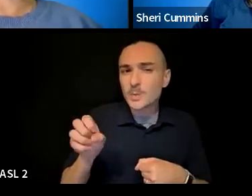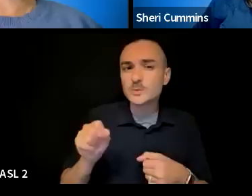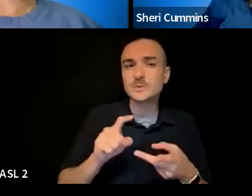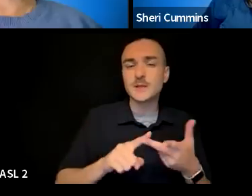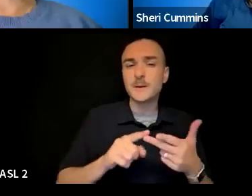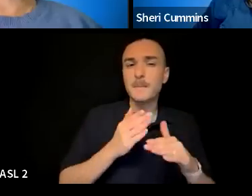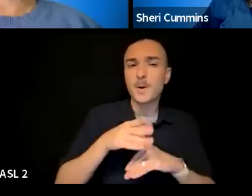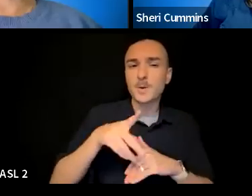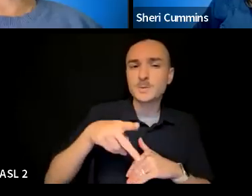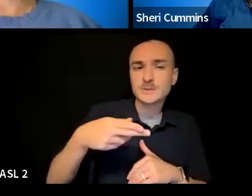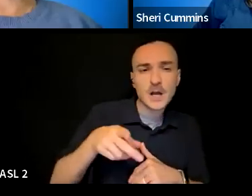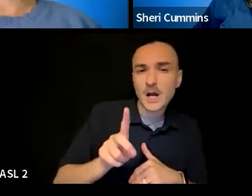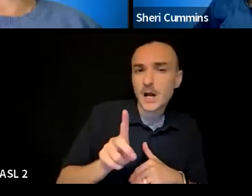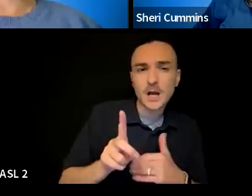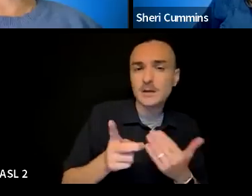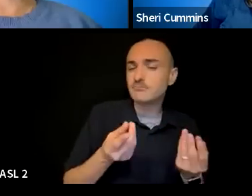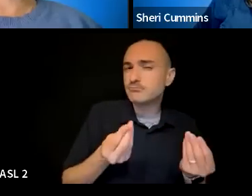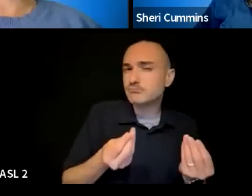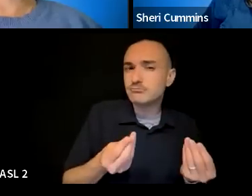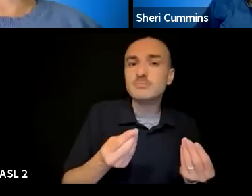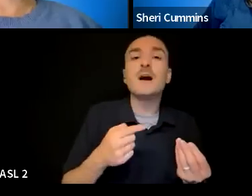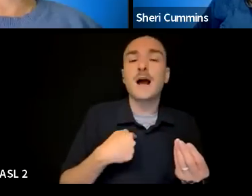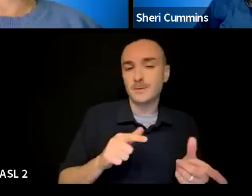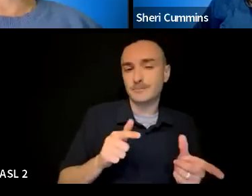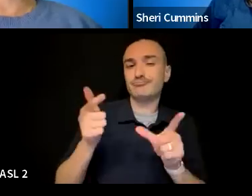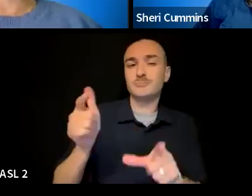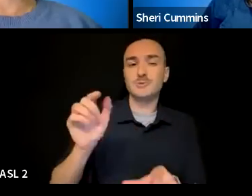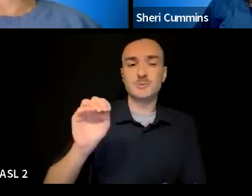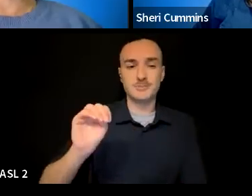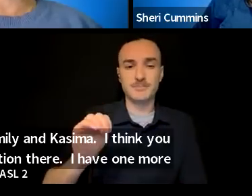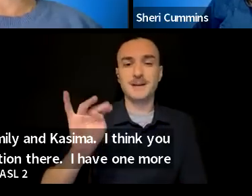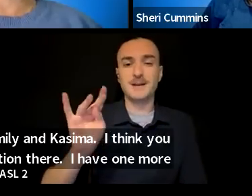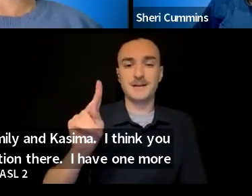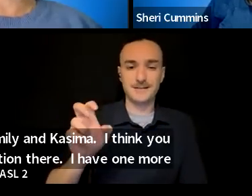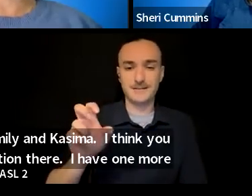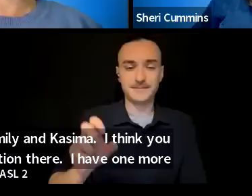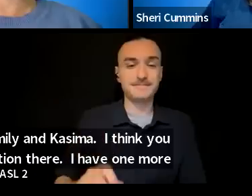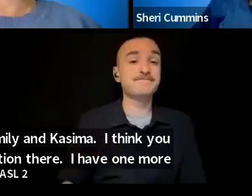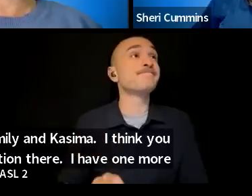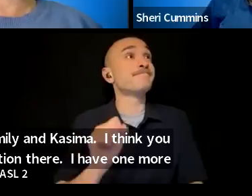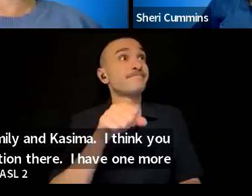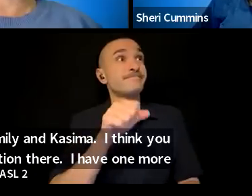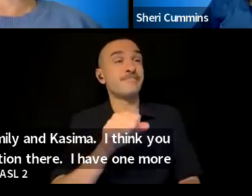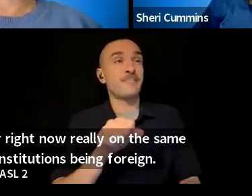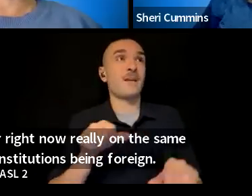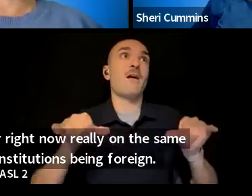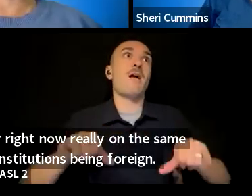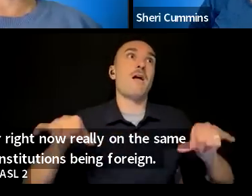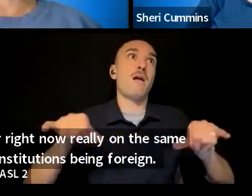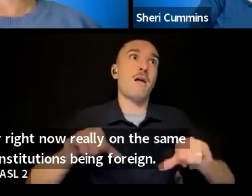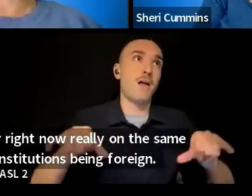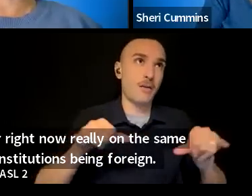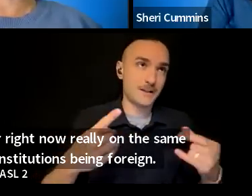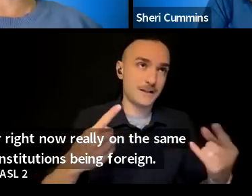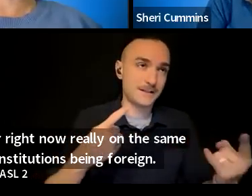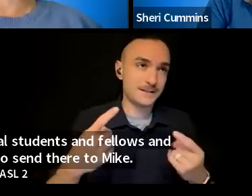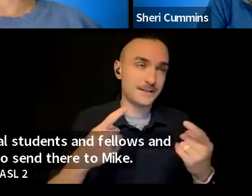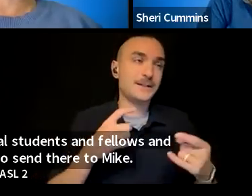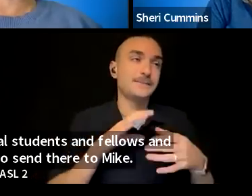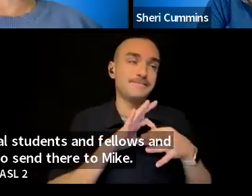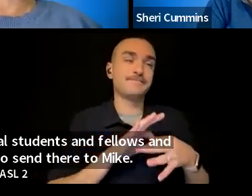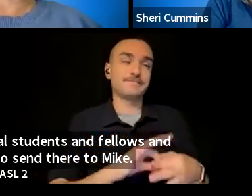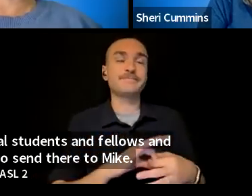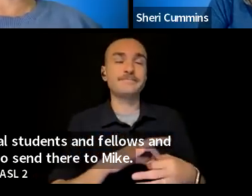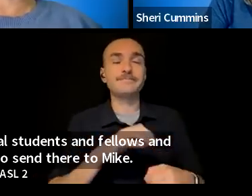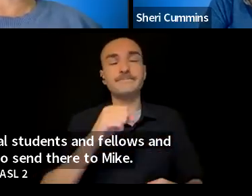to Mike. Okay, we get that question a lot, and I think one of the things to remember is